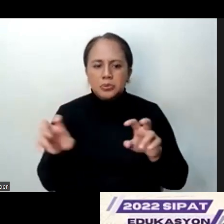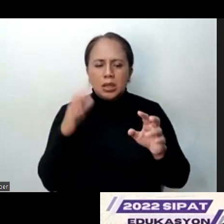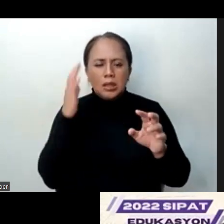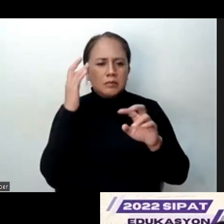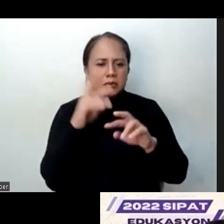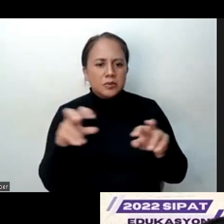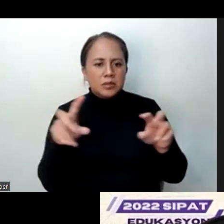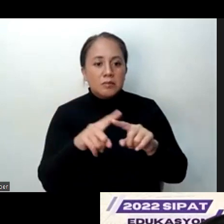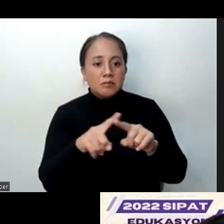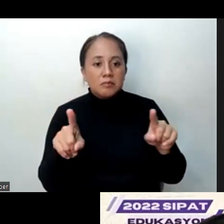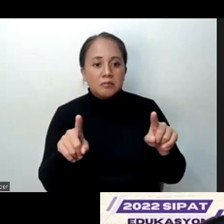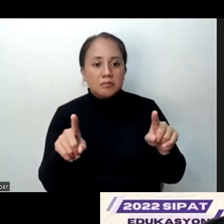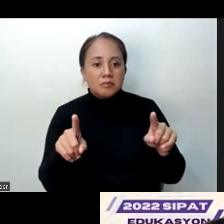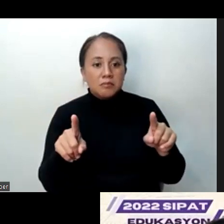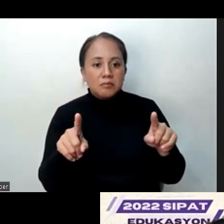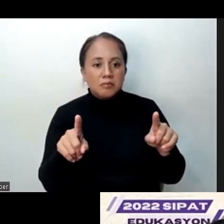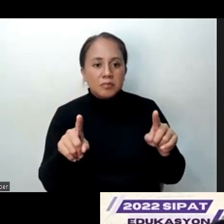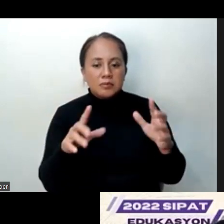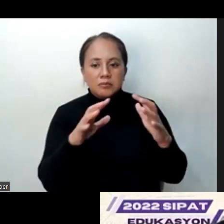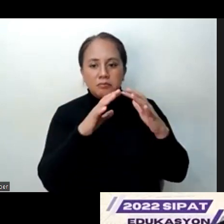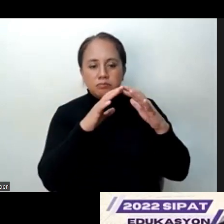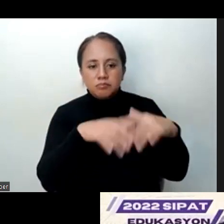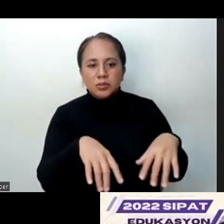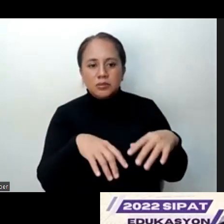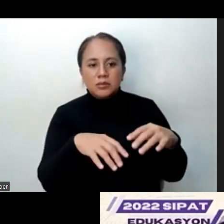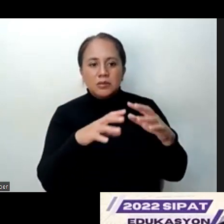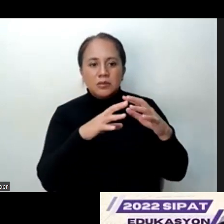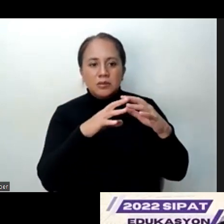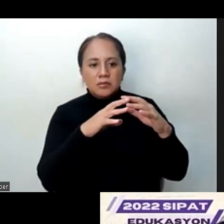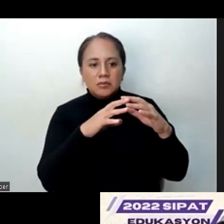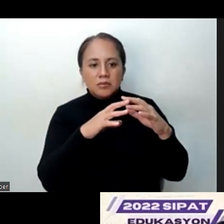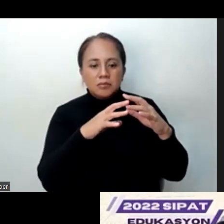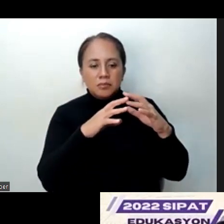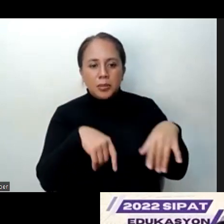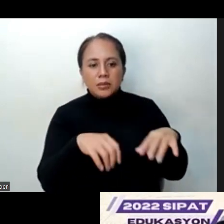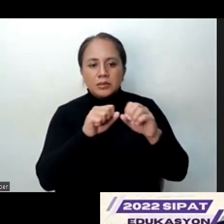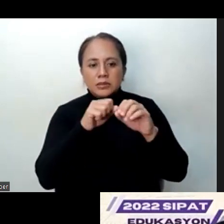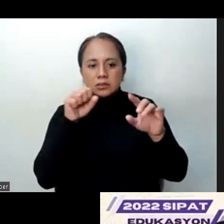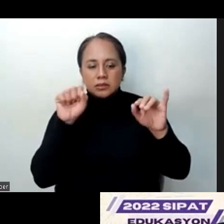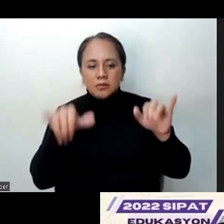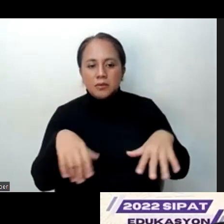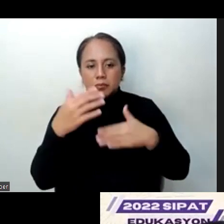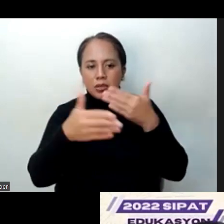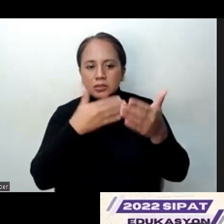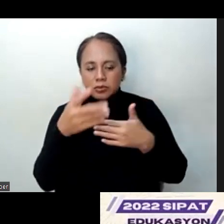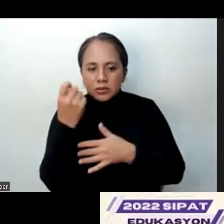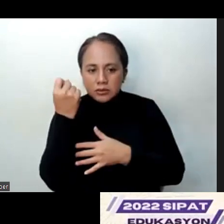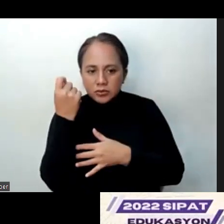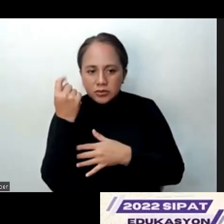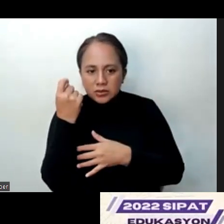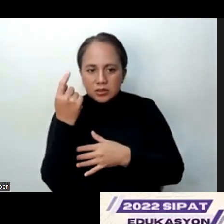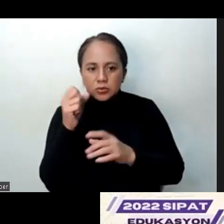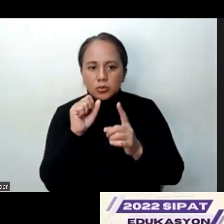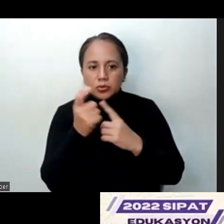nyo. Pagbasag yun di ba? Pagbasag yun sa systematic process of understanding